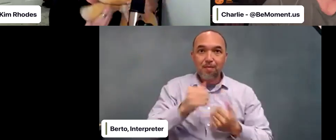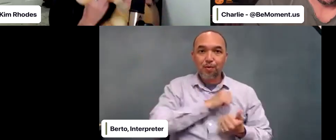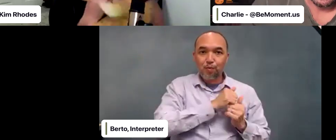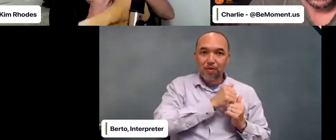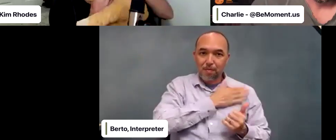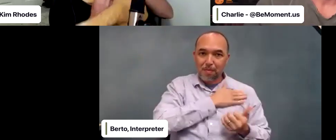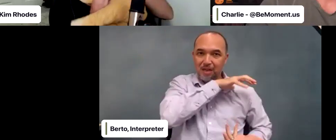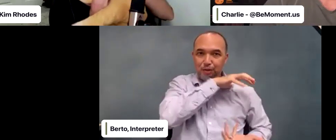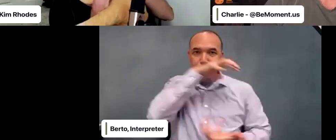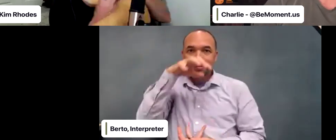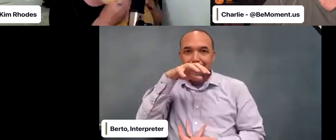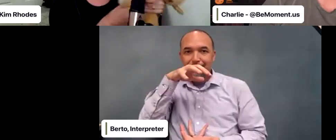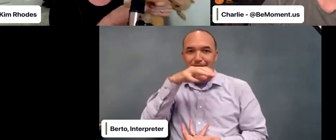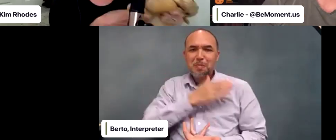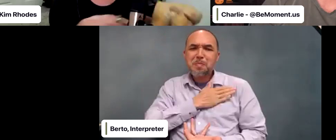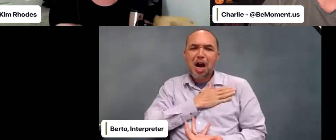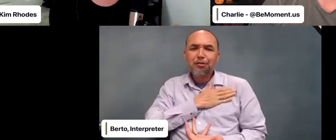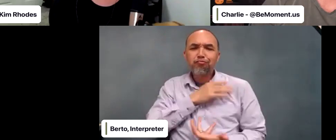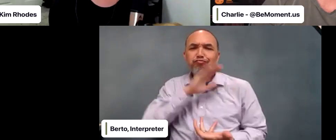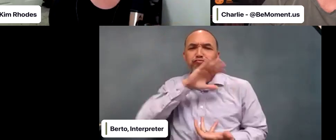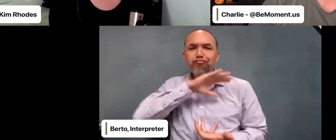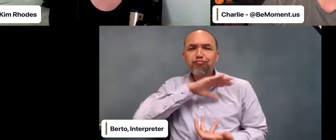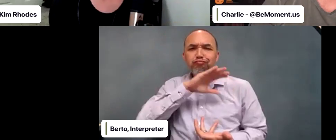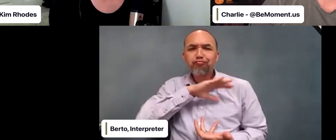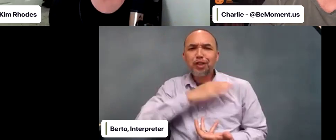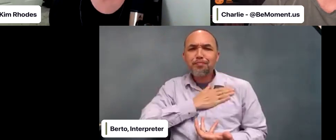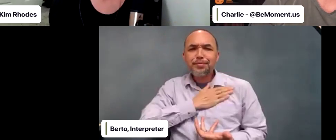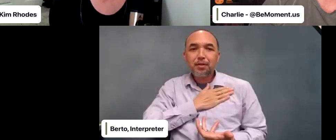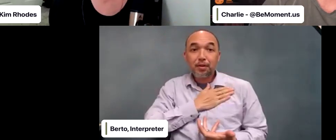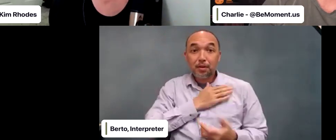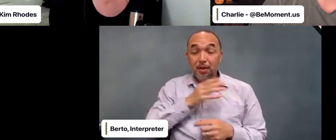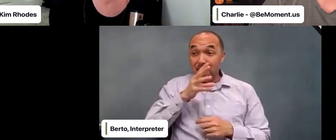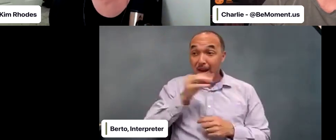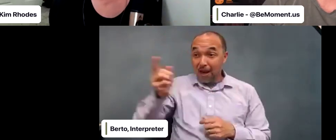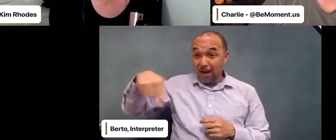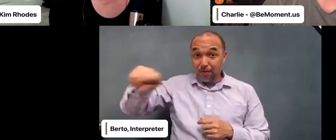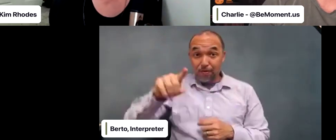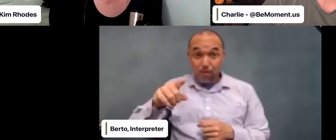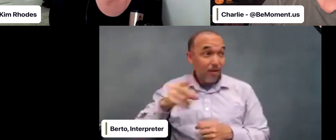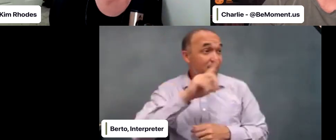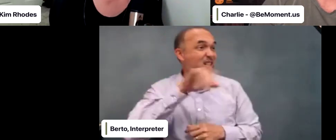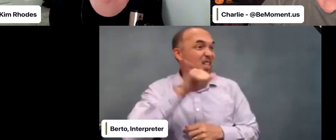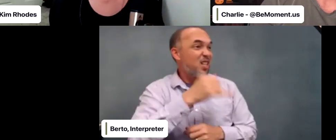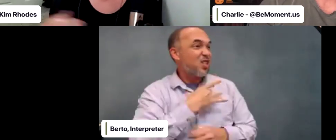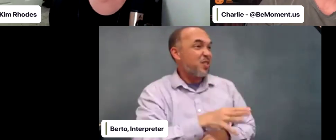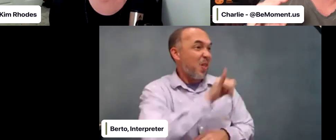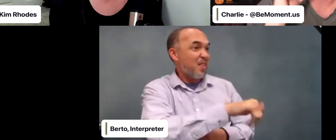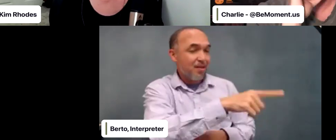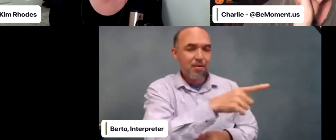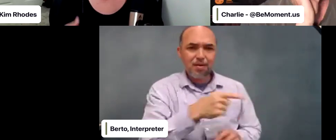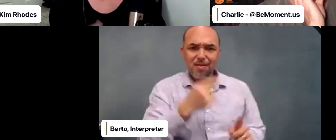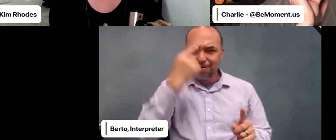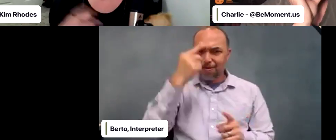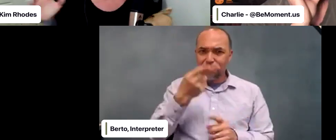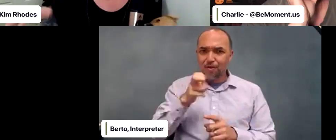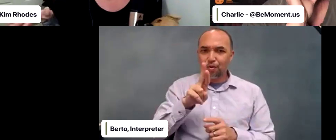who's my guy. He's my guy, right? Oh, and they're like, get the what the fuck? DJ doesn't like you, because they, of course, assume Hercules is